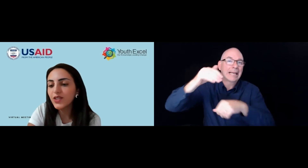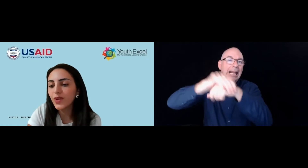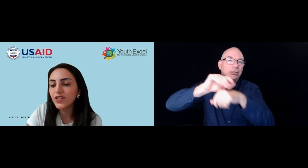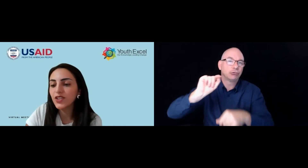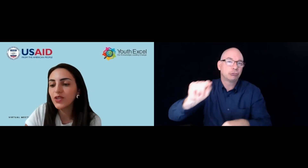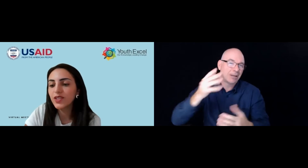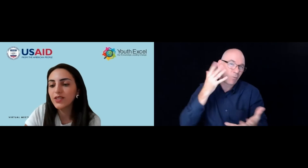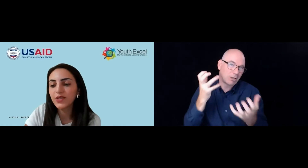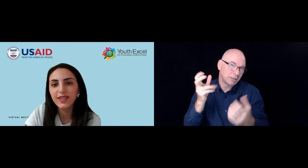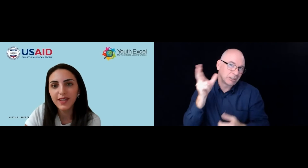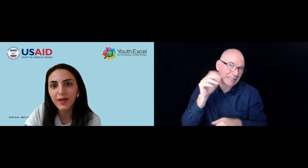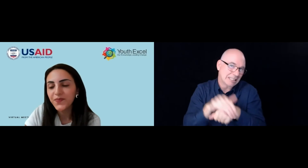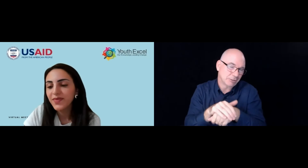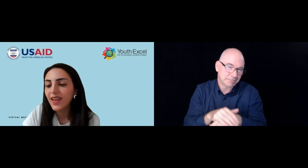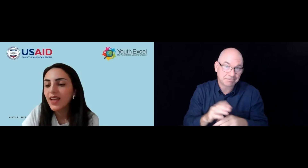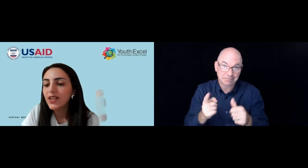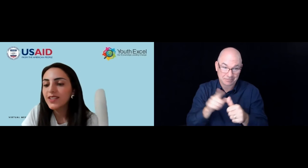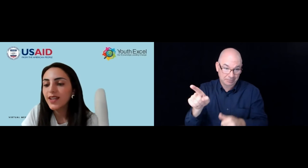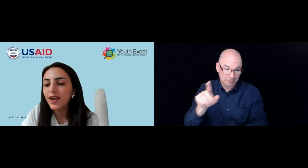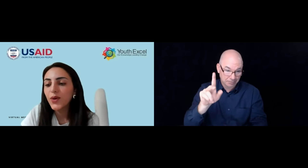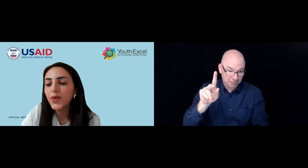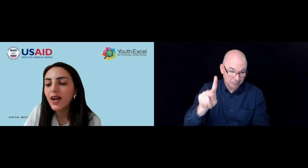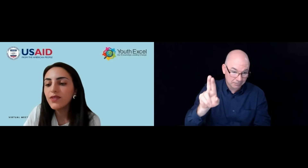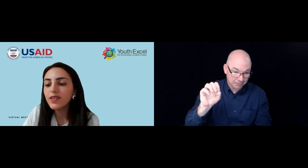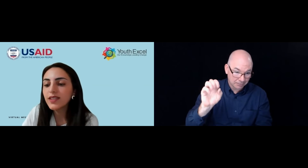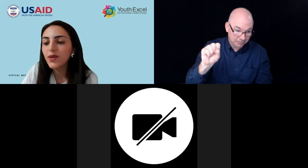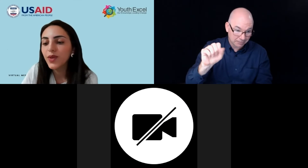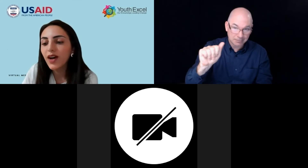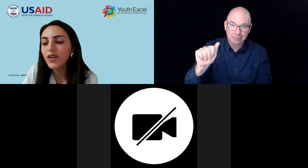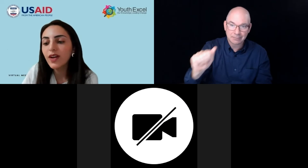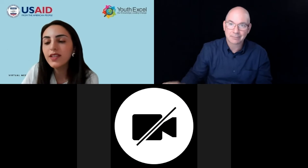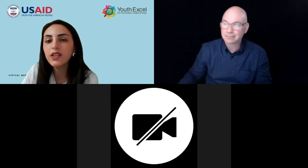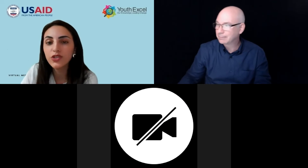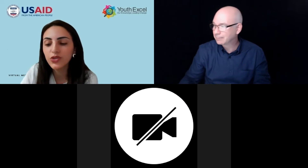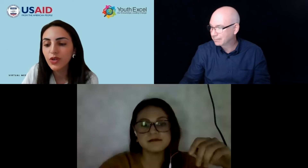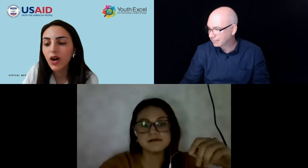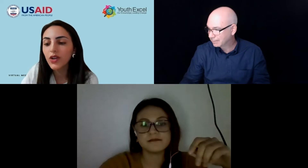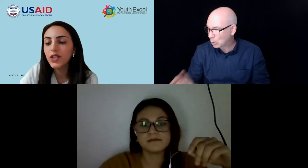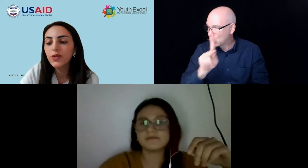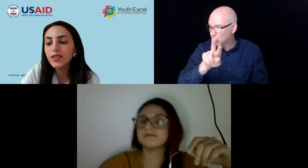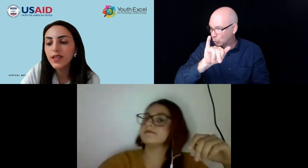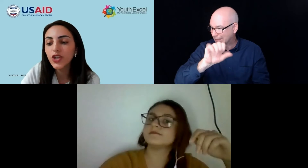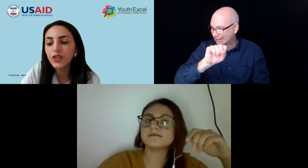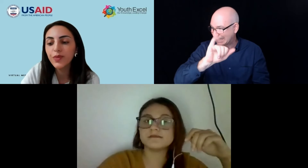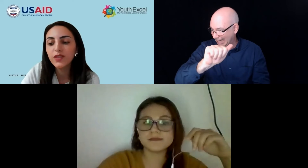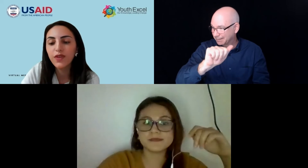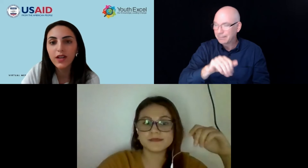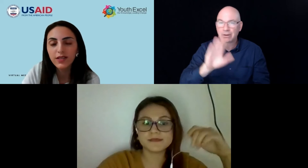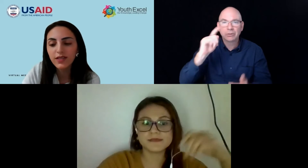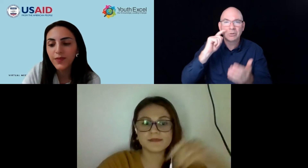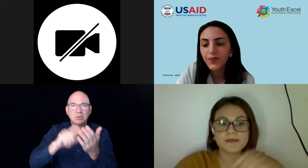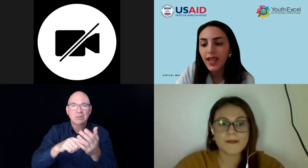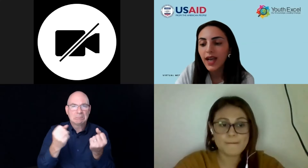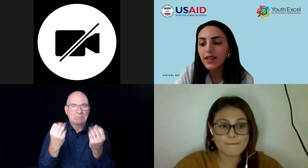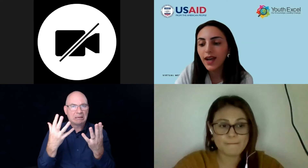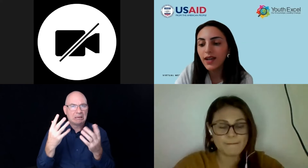Our first question goes out to Crisea. Crisea, we have a rising issue on increasing gender-based